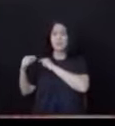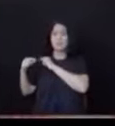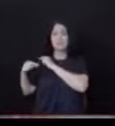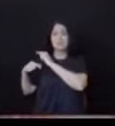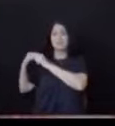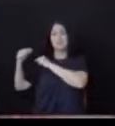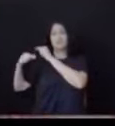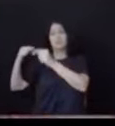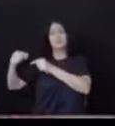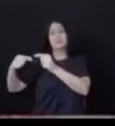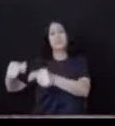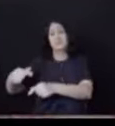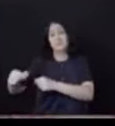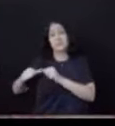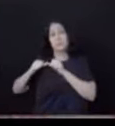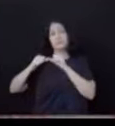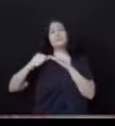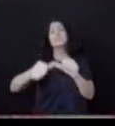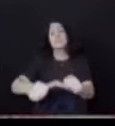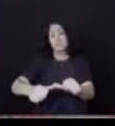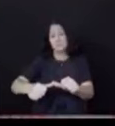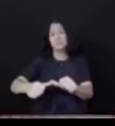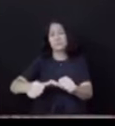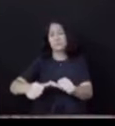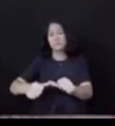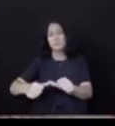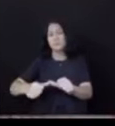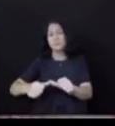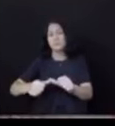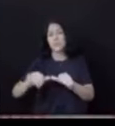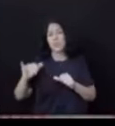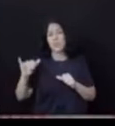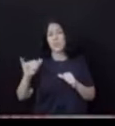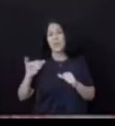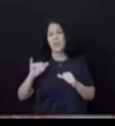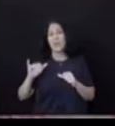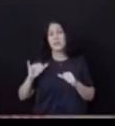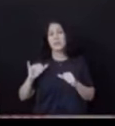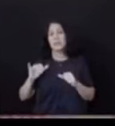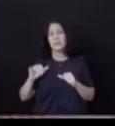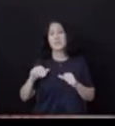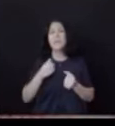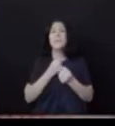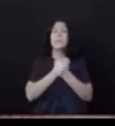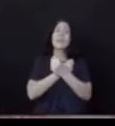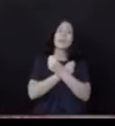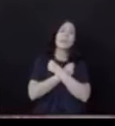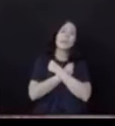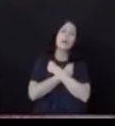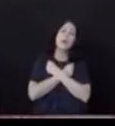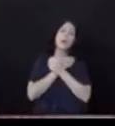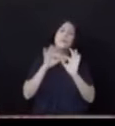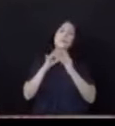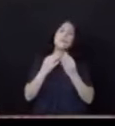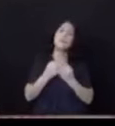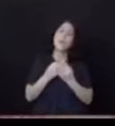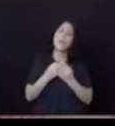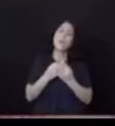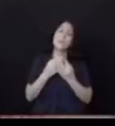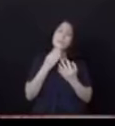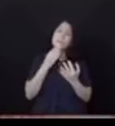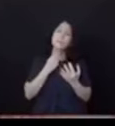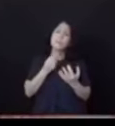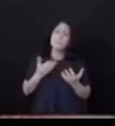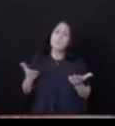generation to generation like some much-loved family heirloom the